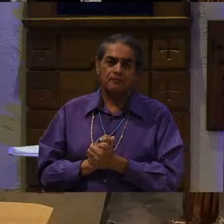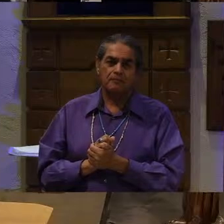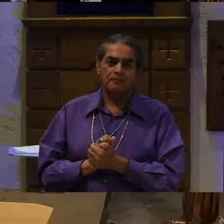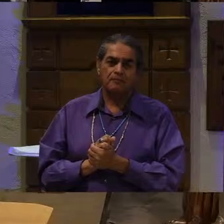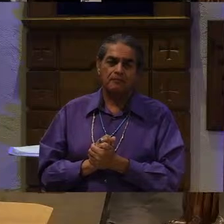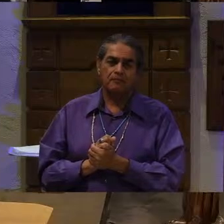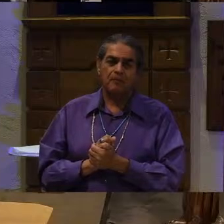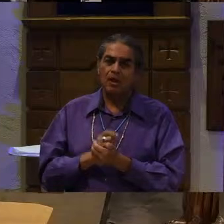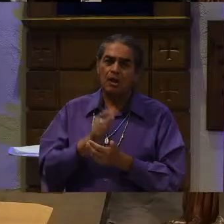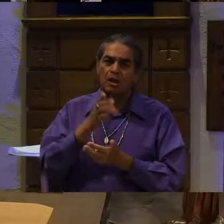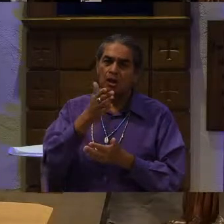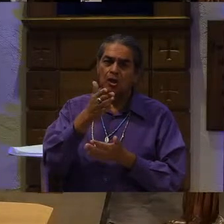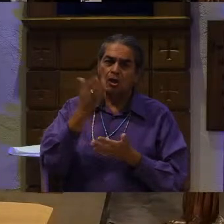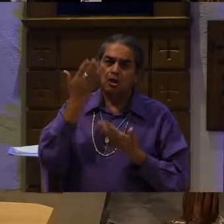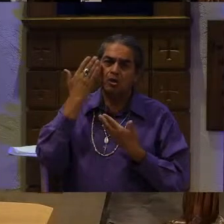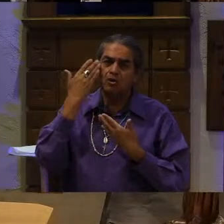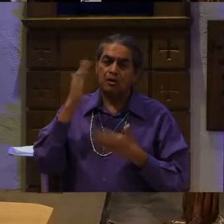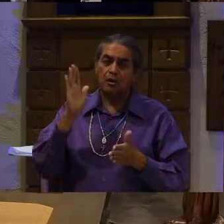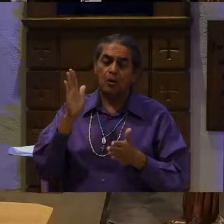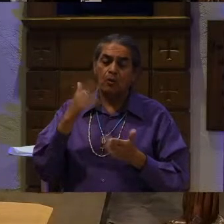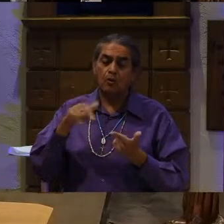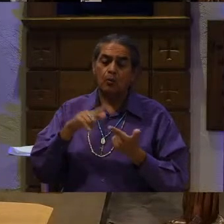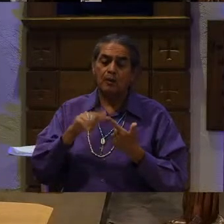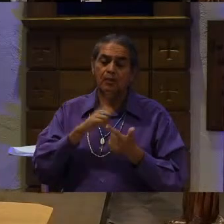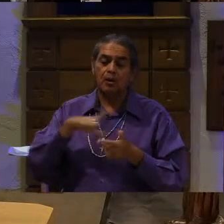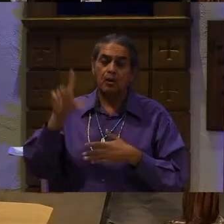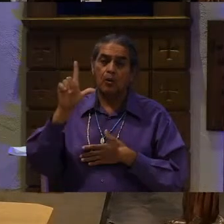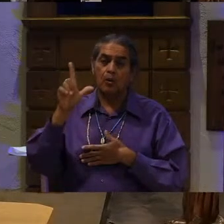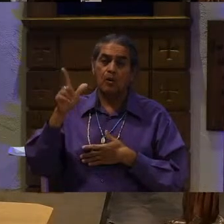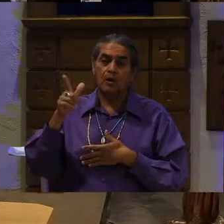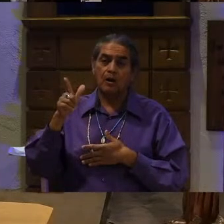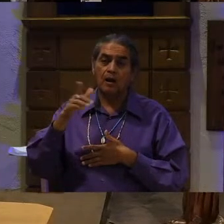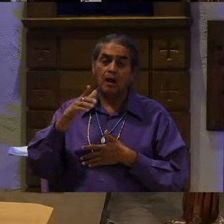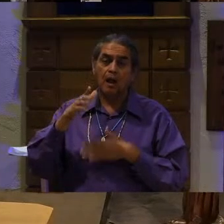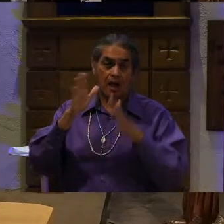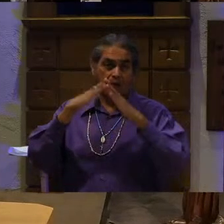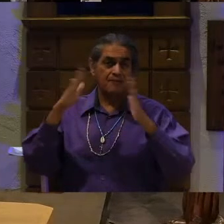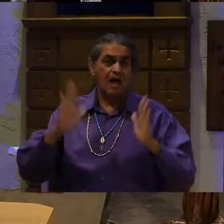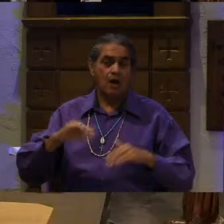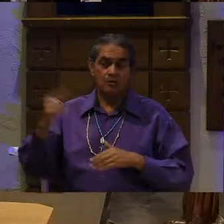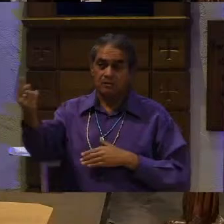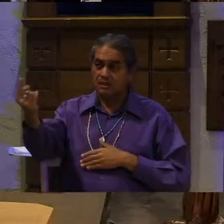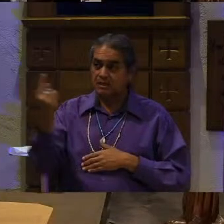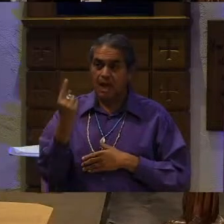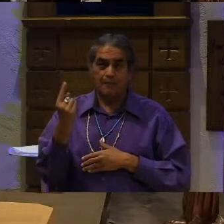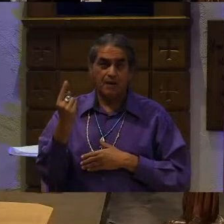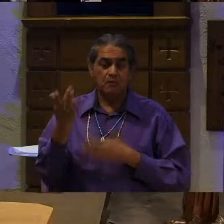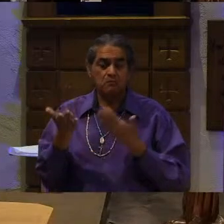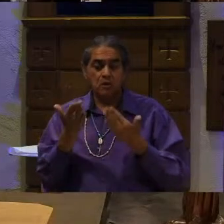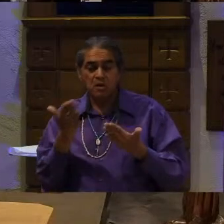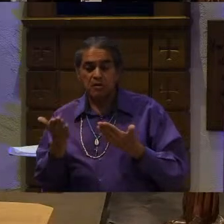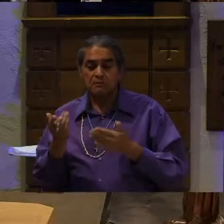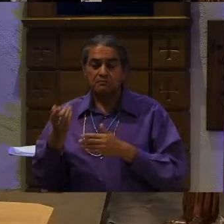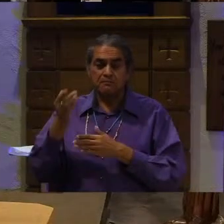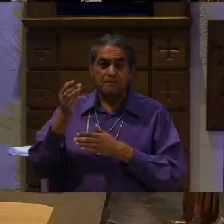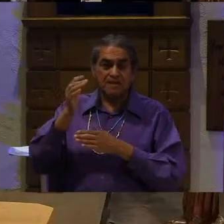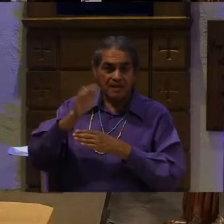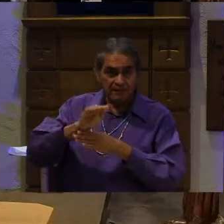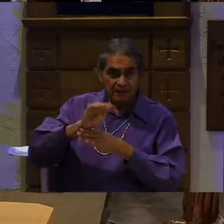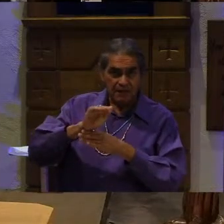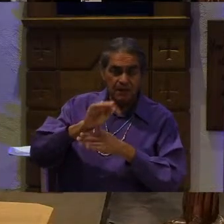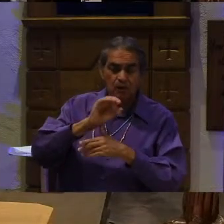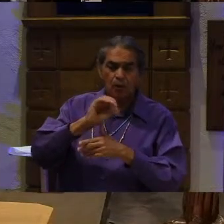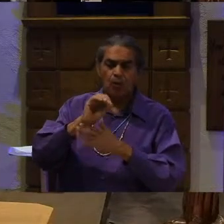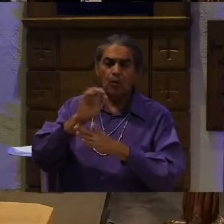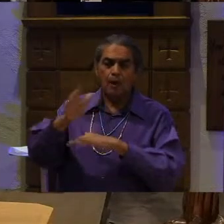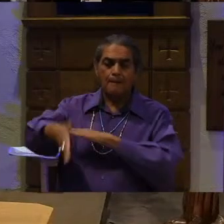You do not know when the Lord of the house is coming, whether in the evening or at